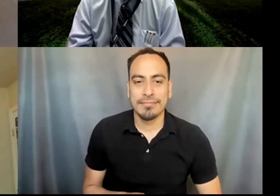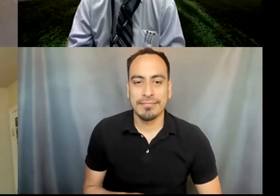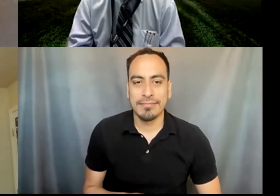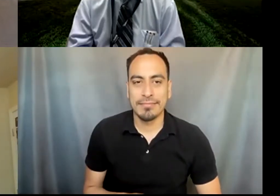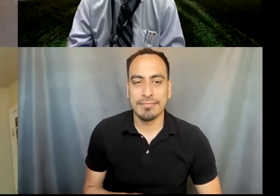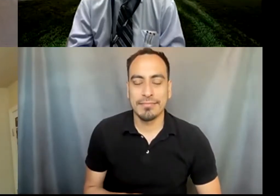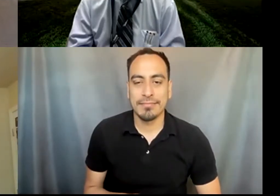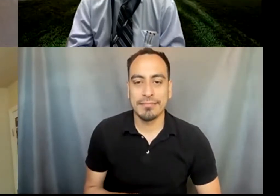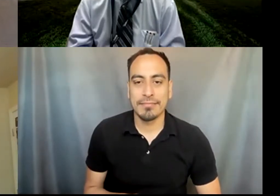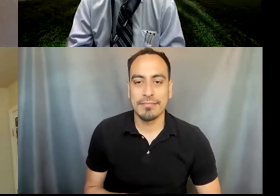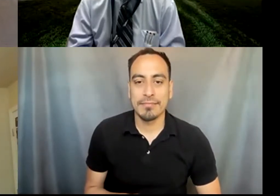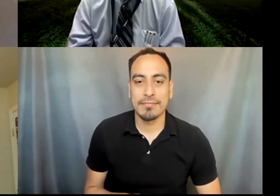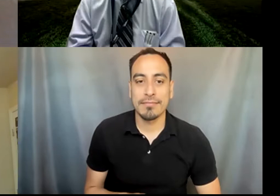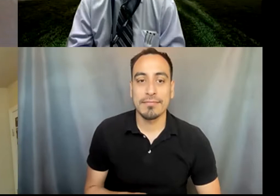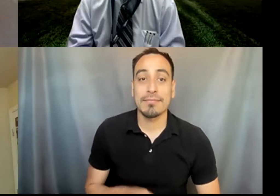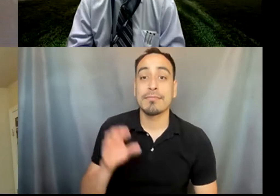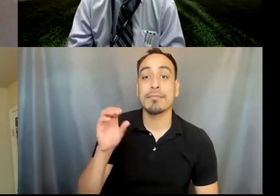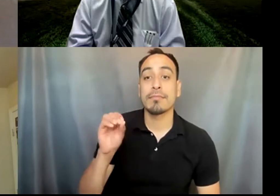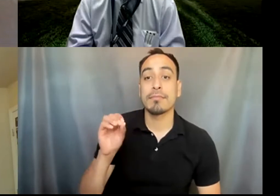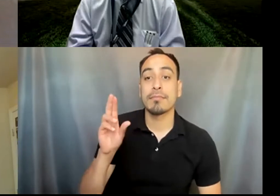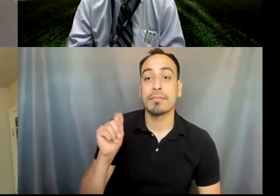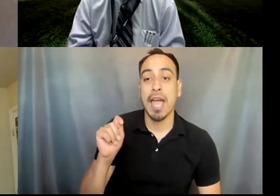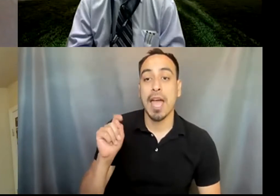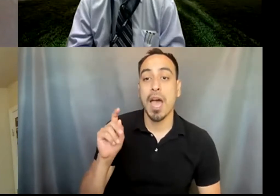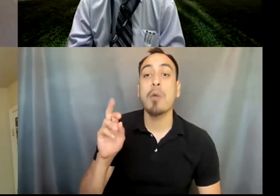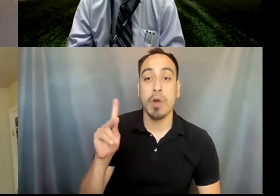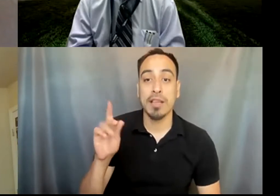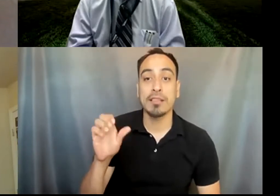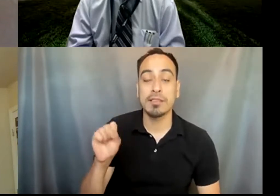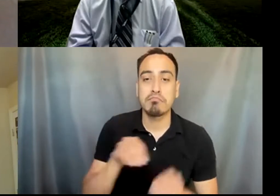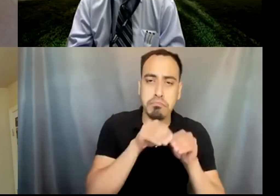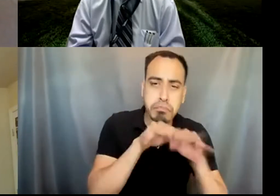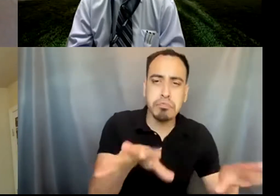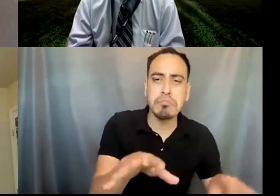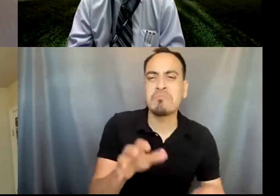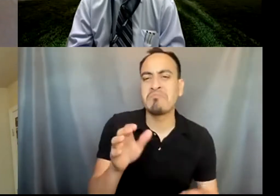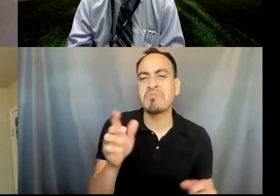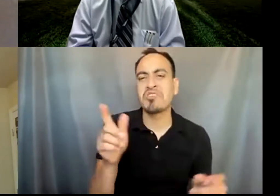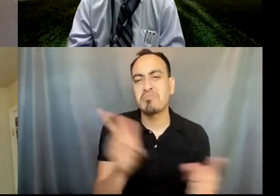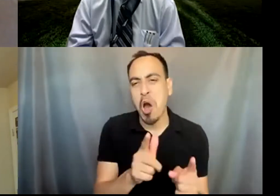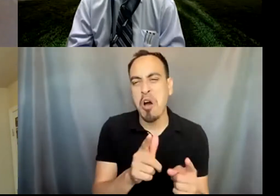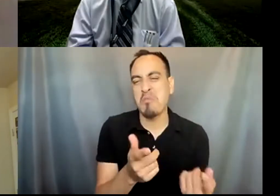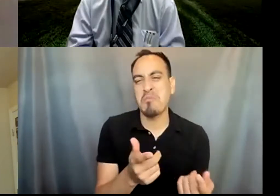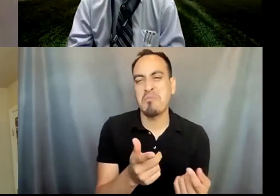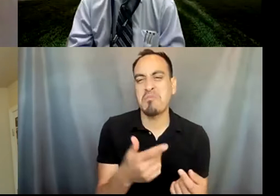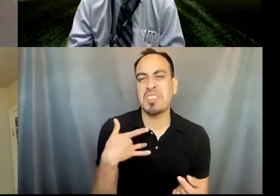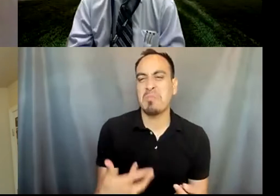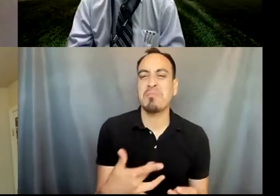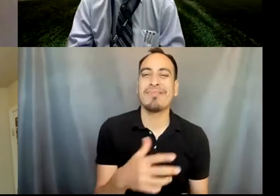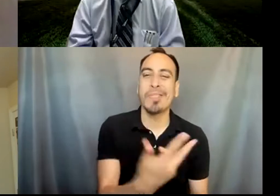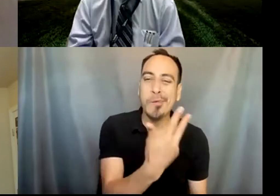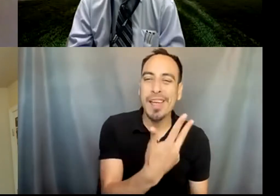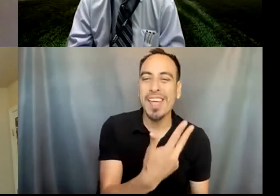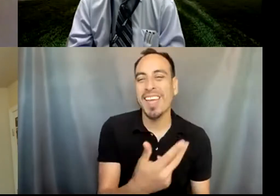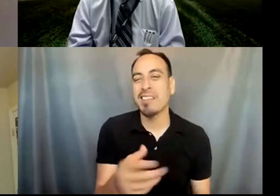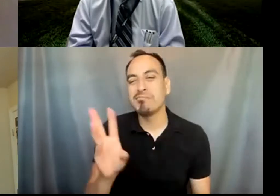most of the outbreaks we're getting are really small. It's between 3 and 6 individuals. And so once those